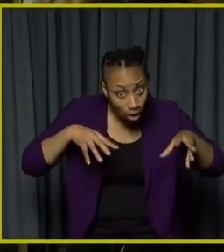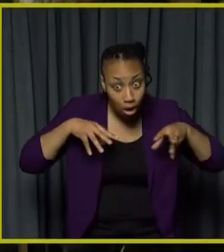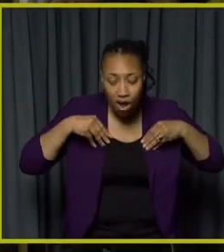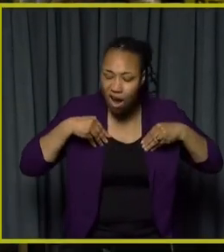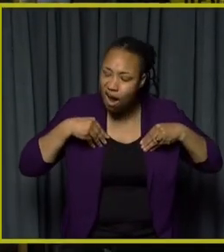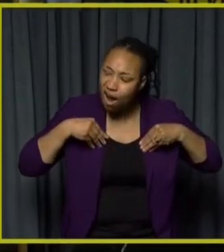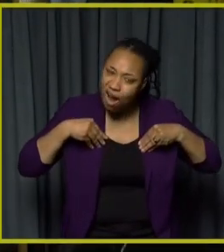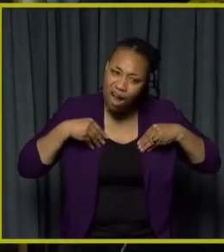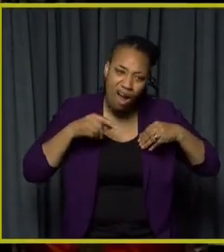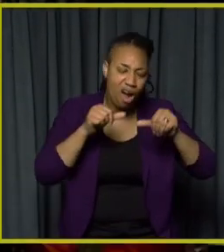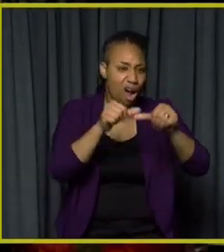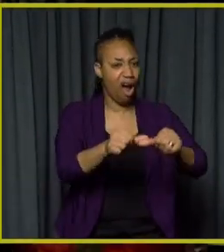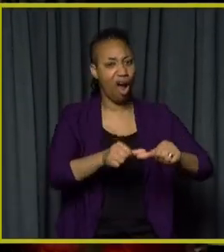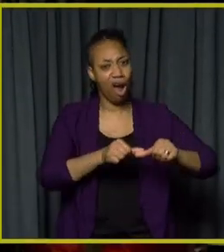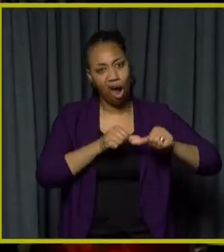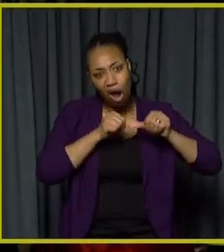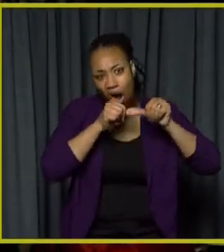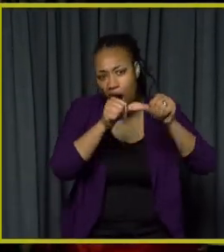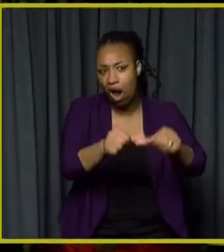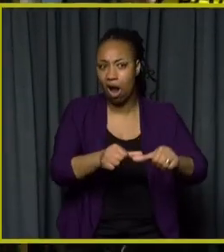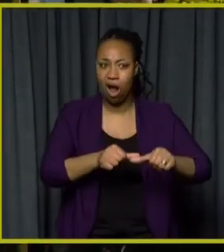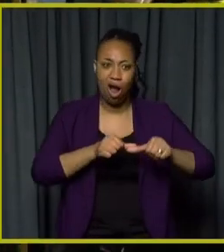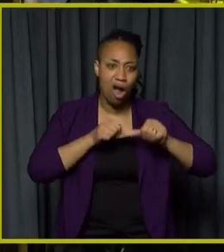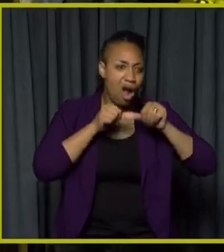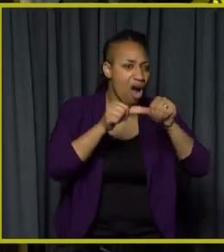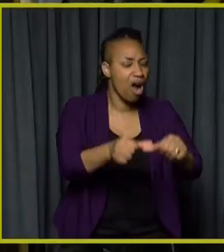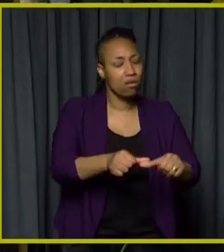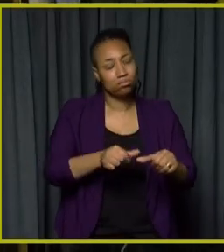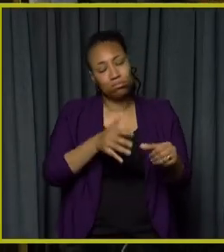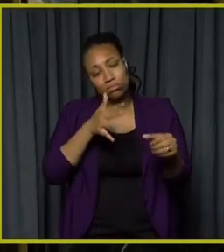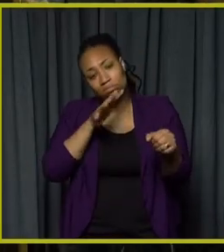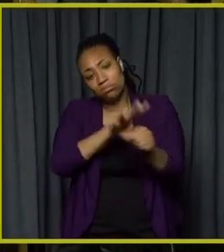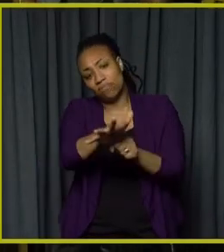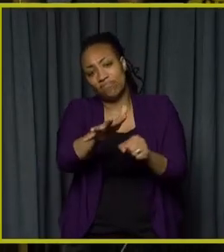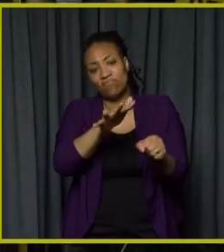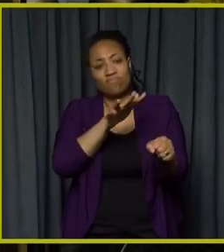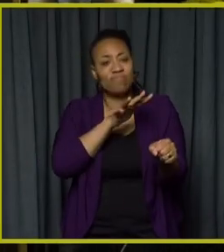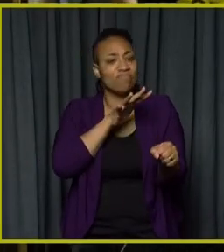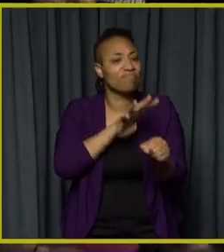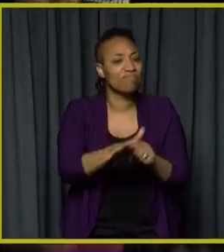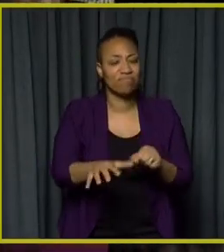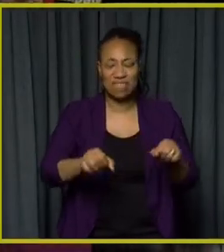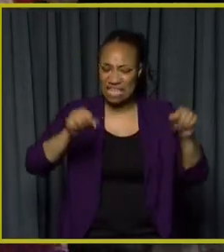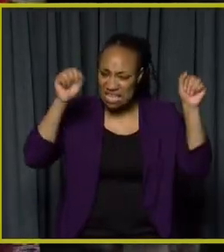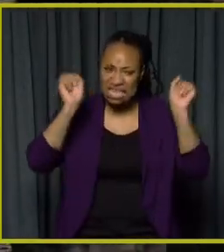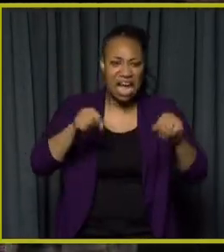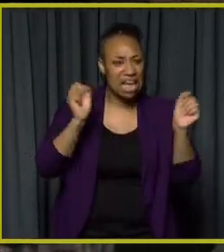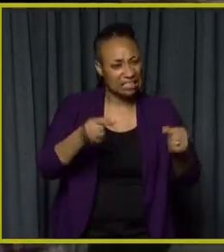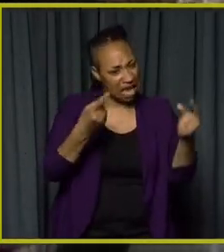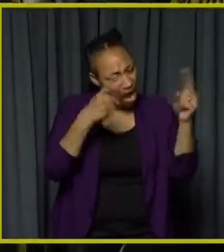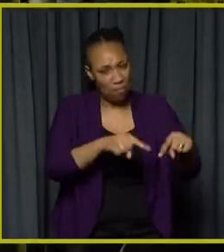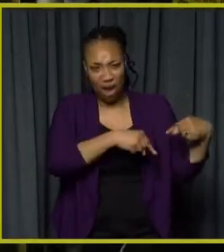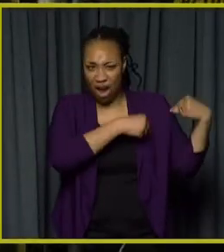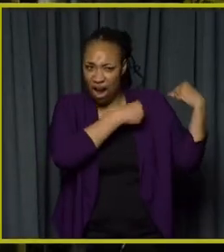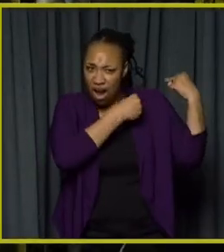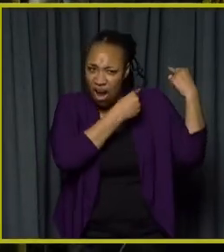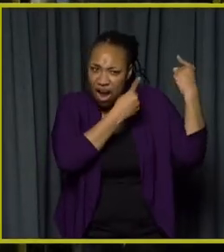Yes, it's gone on. I tell you, it's gone on. Oh,